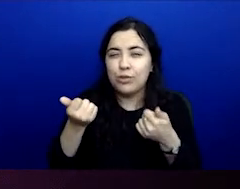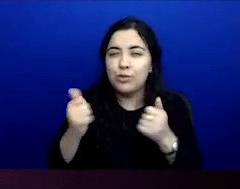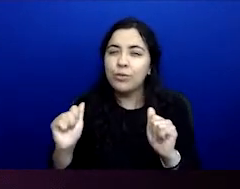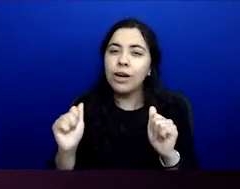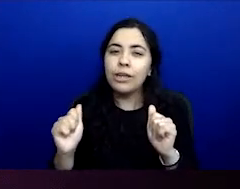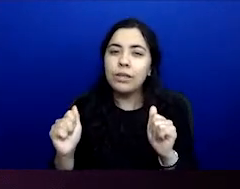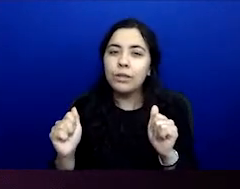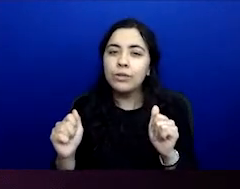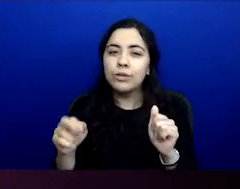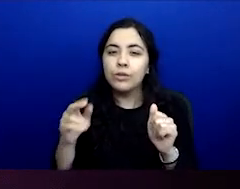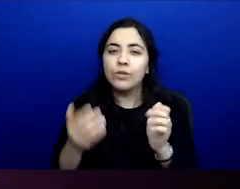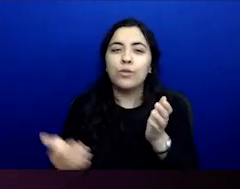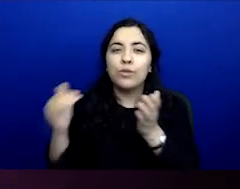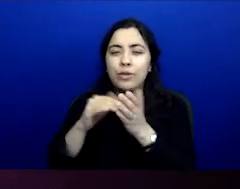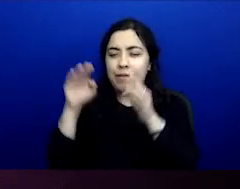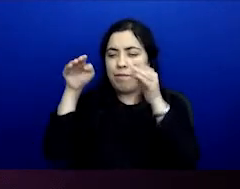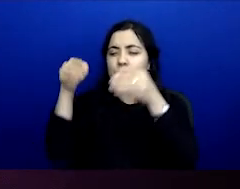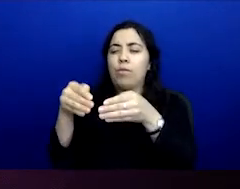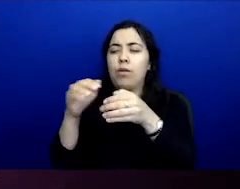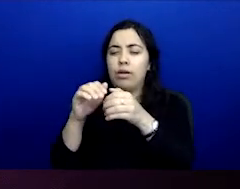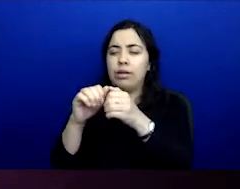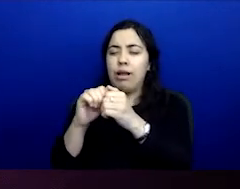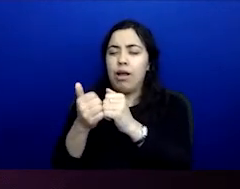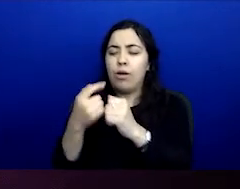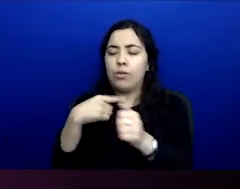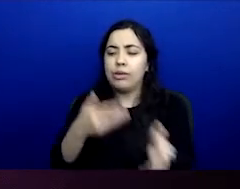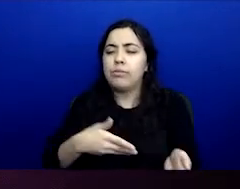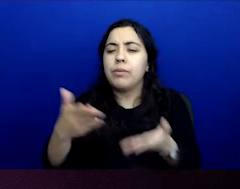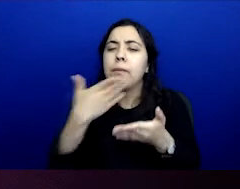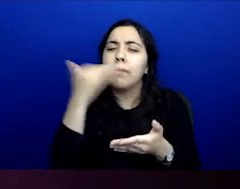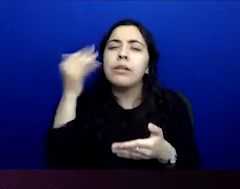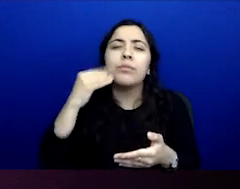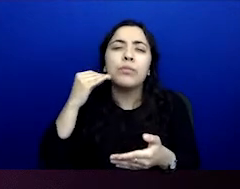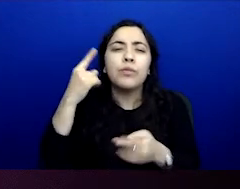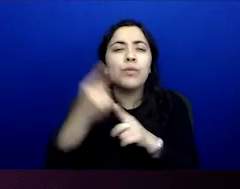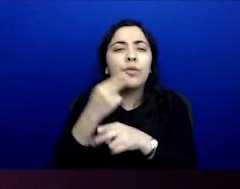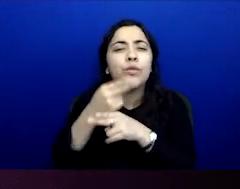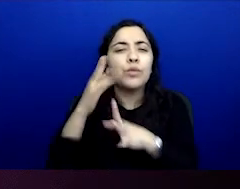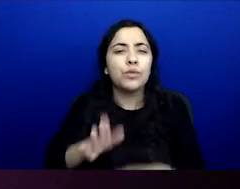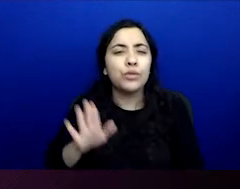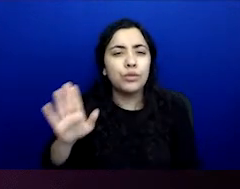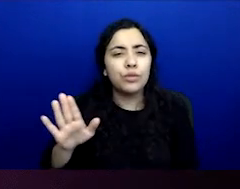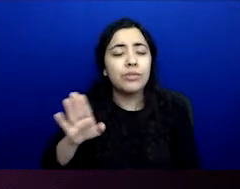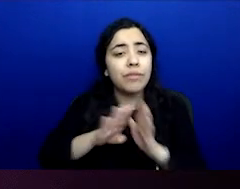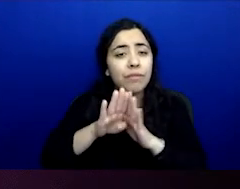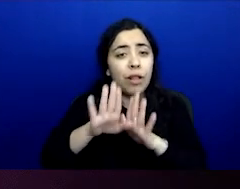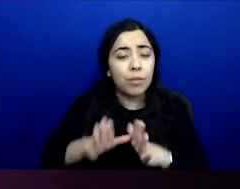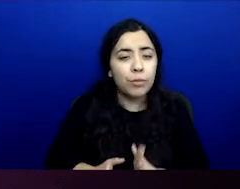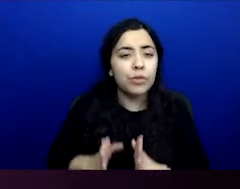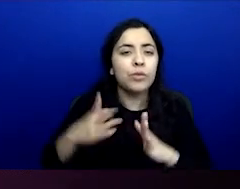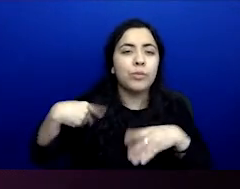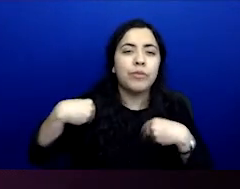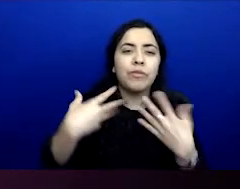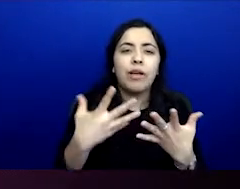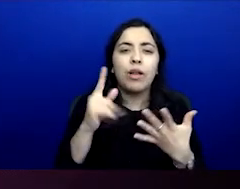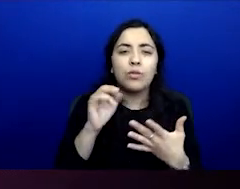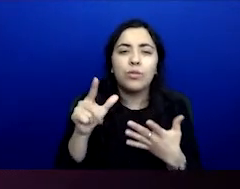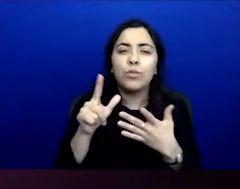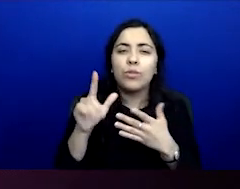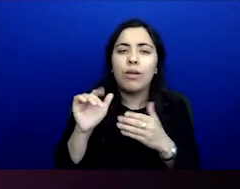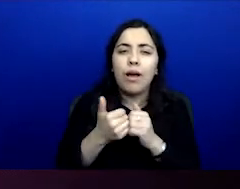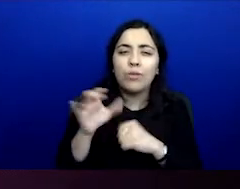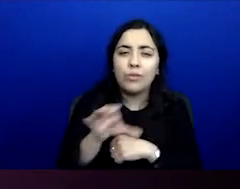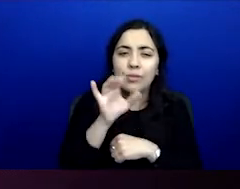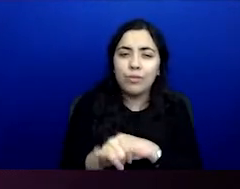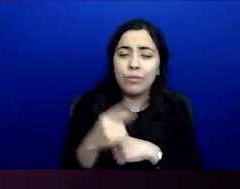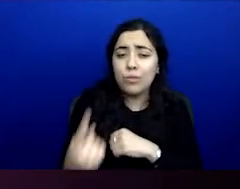it's trying to refocus on how we deliver the best experience to our customers and giving developers the tools to do that. So that's one example